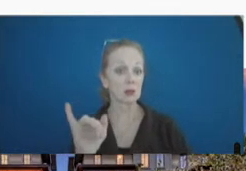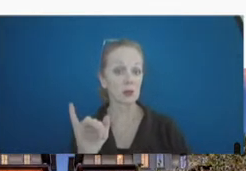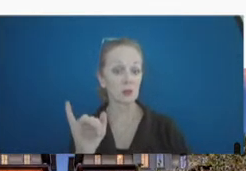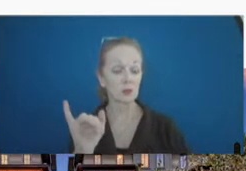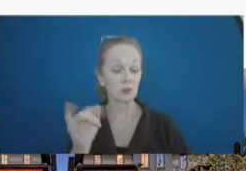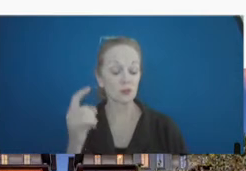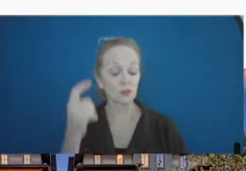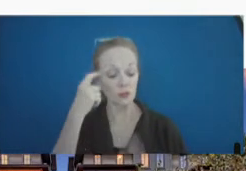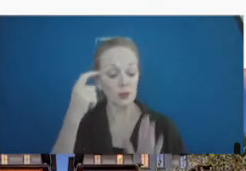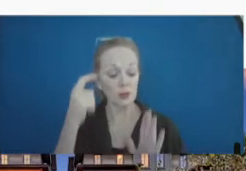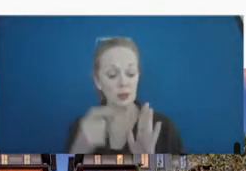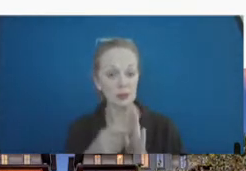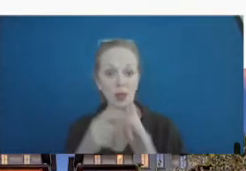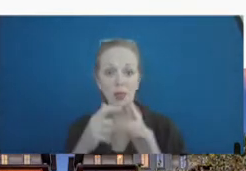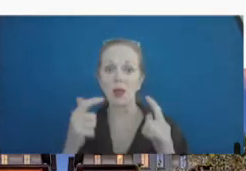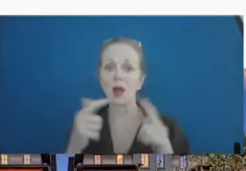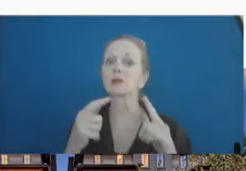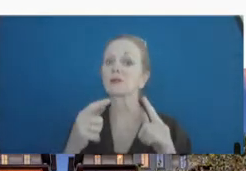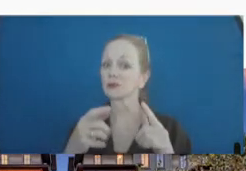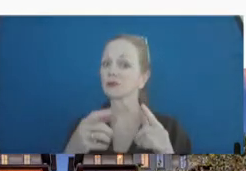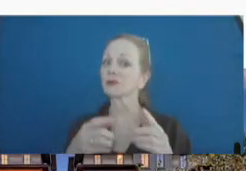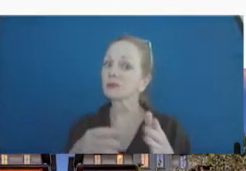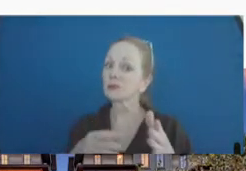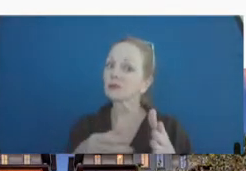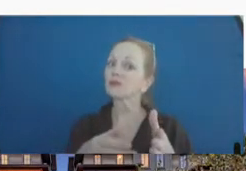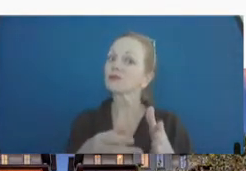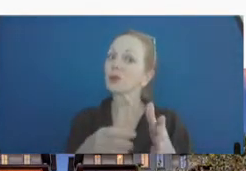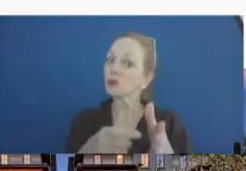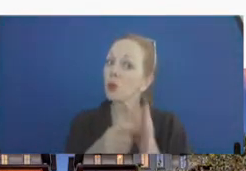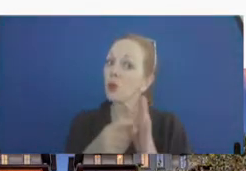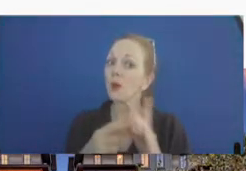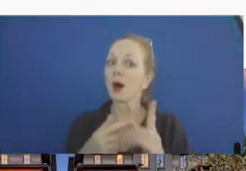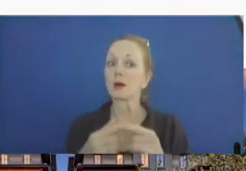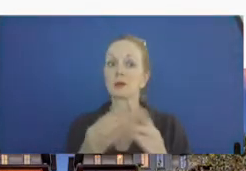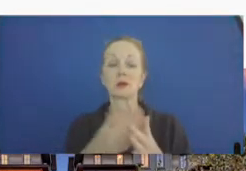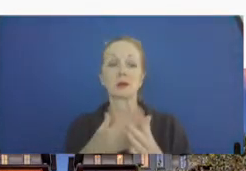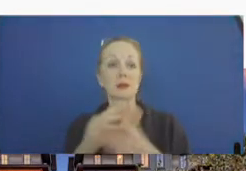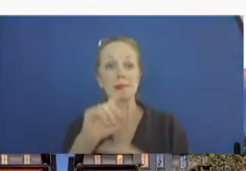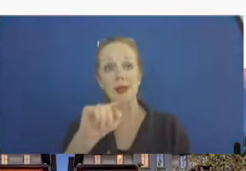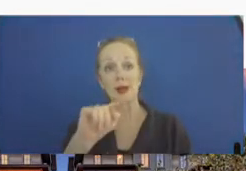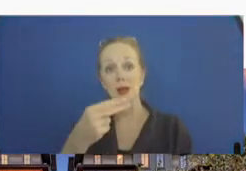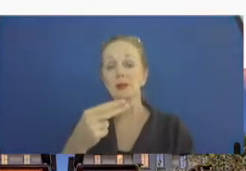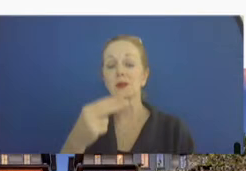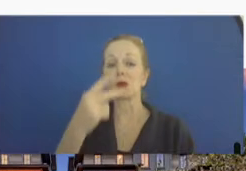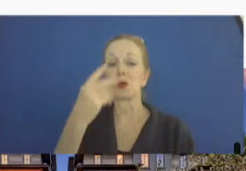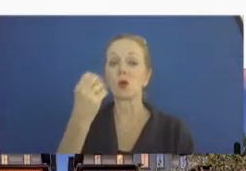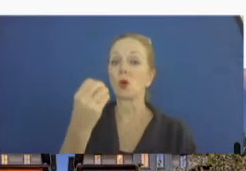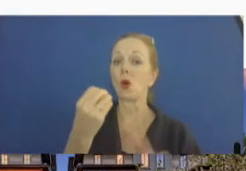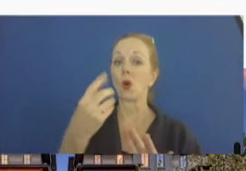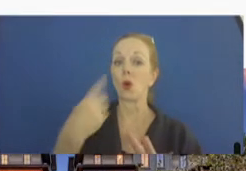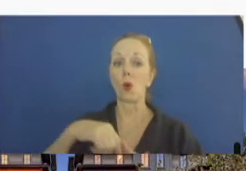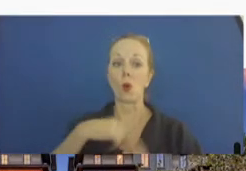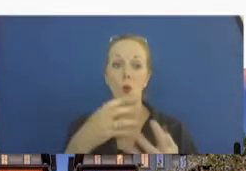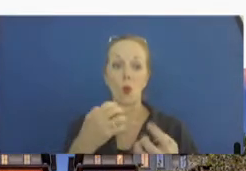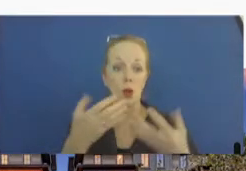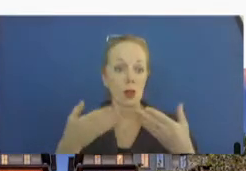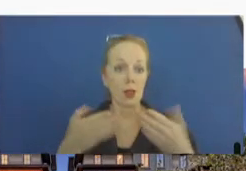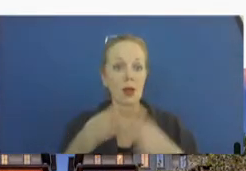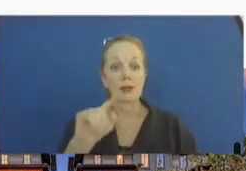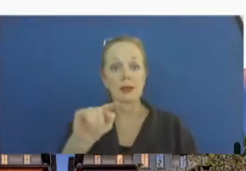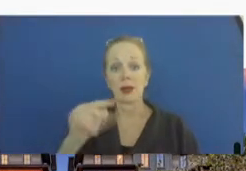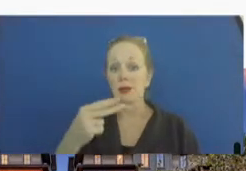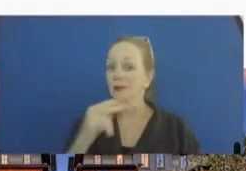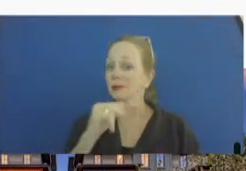lot of demand. There's ownership opportunities for townhomes. So we want to allow townhomes, they're not allowed